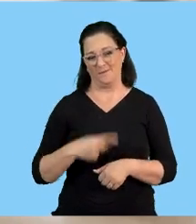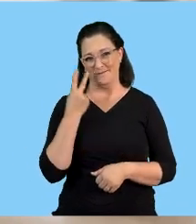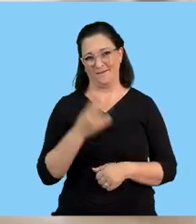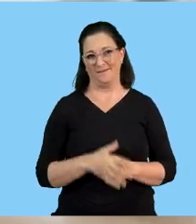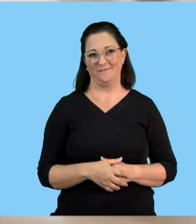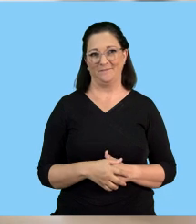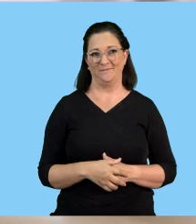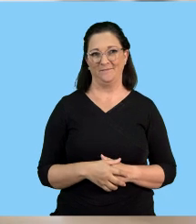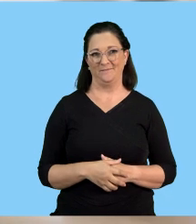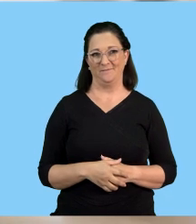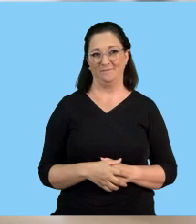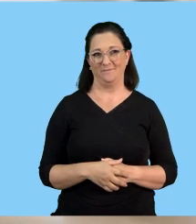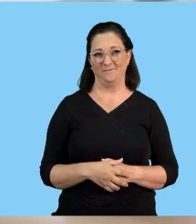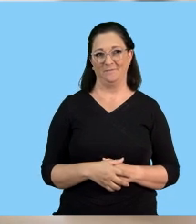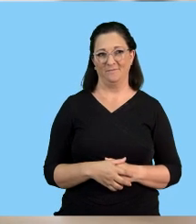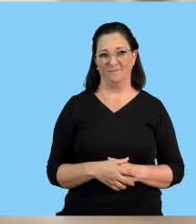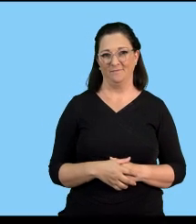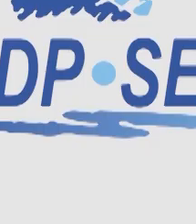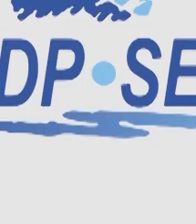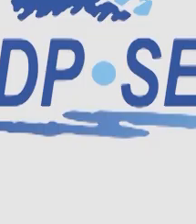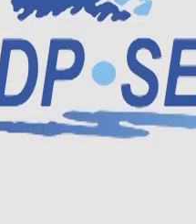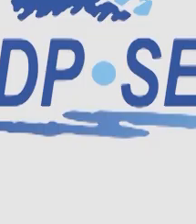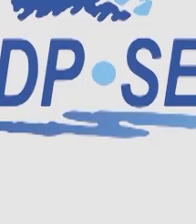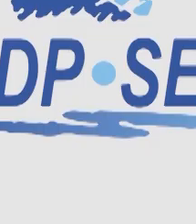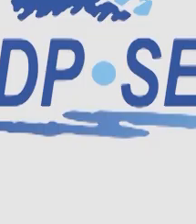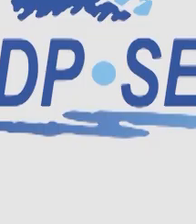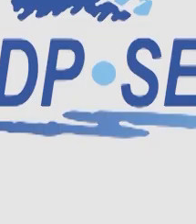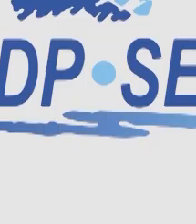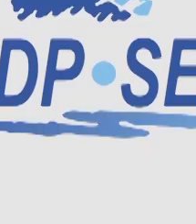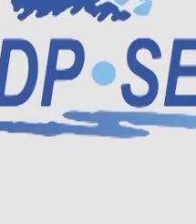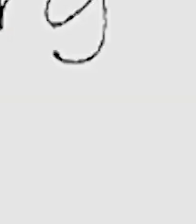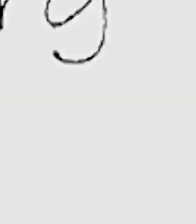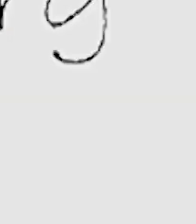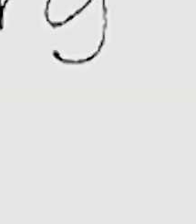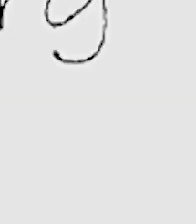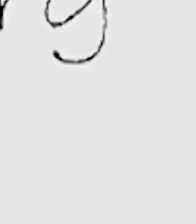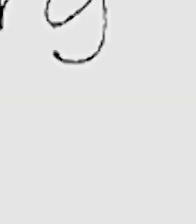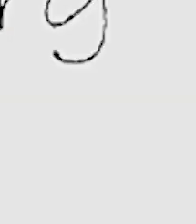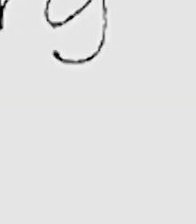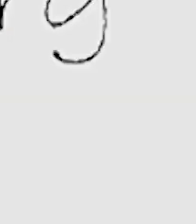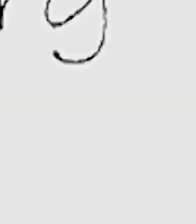Bye.